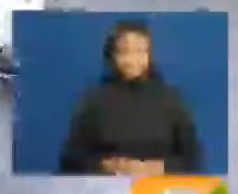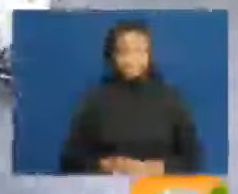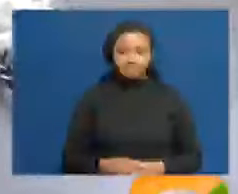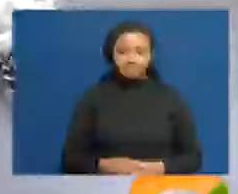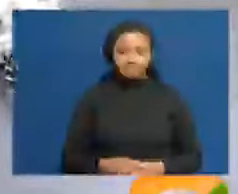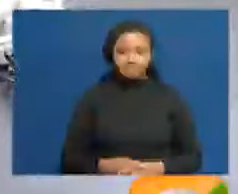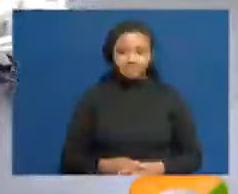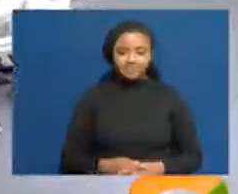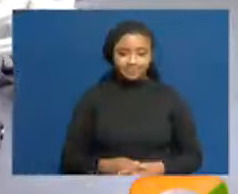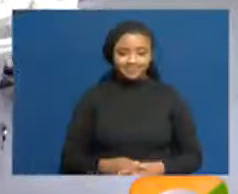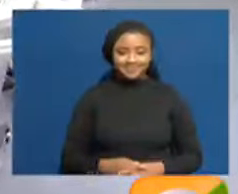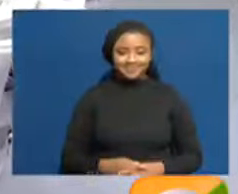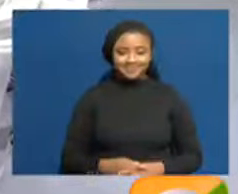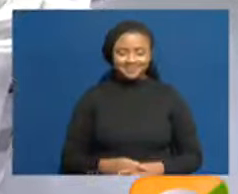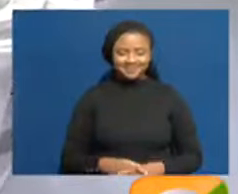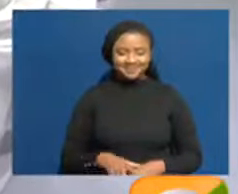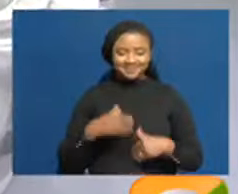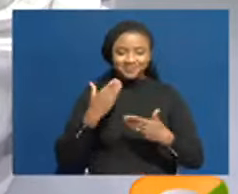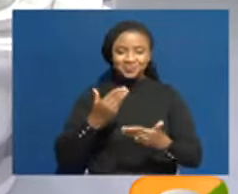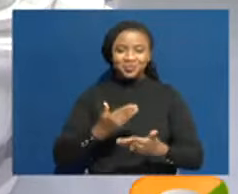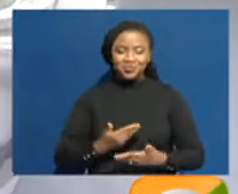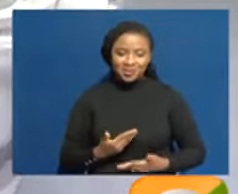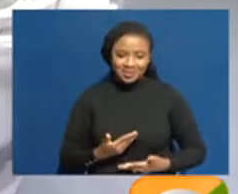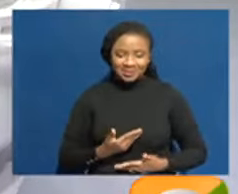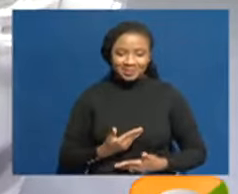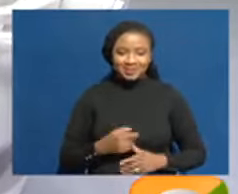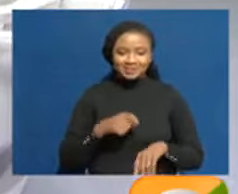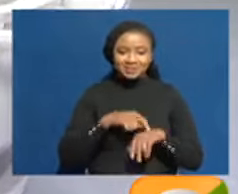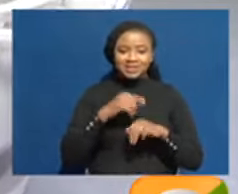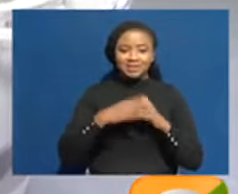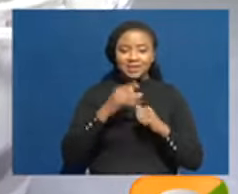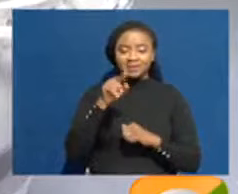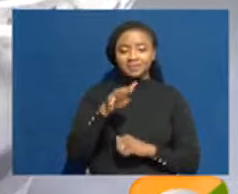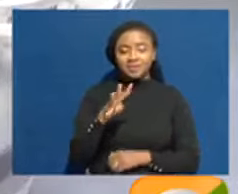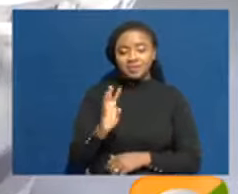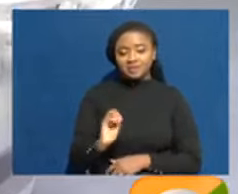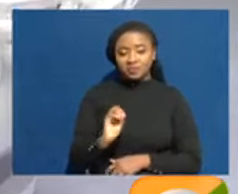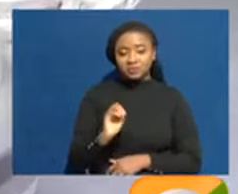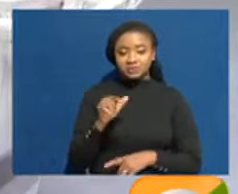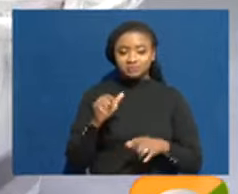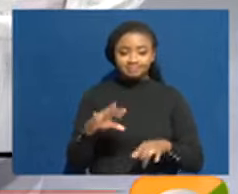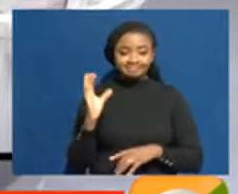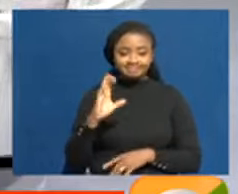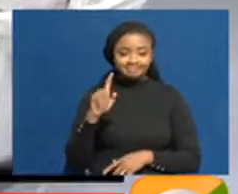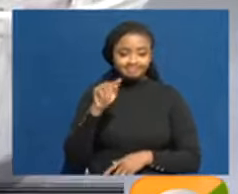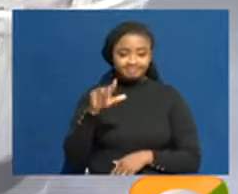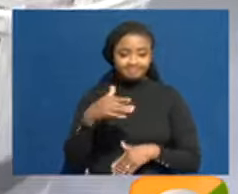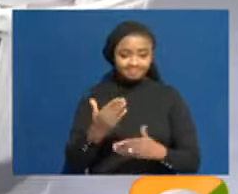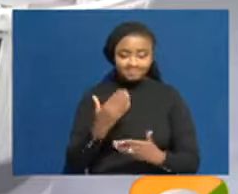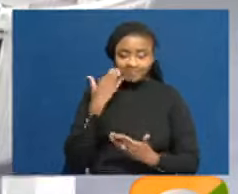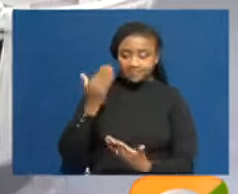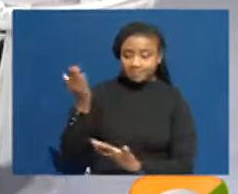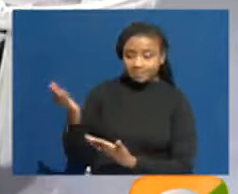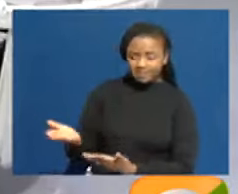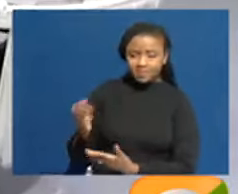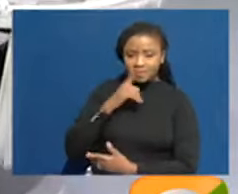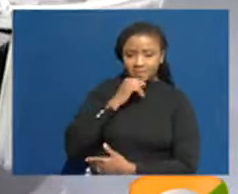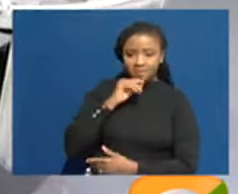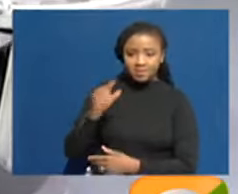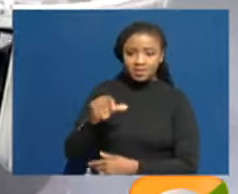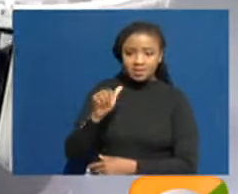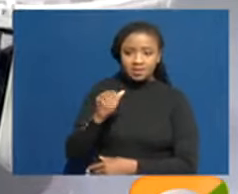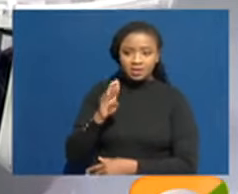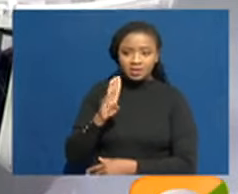It is exactly 20 minutes to the top of the hour. Welcome back to Sunday Live here at Citizen Television. Now, Abdikadir Hussein Mohamed was the man